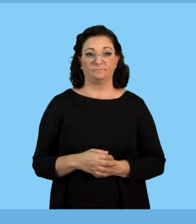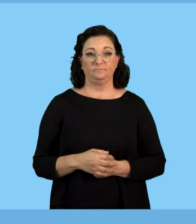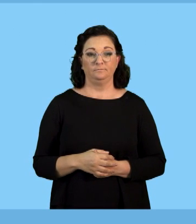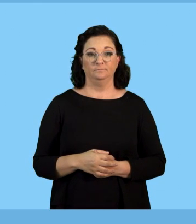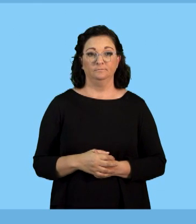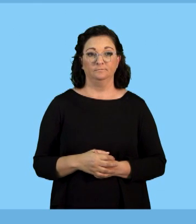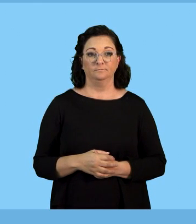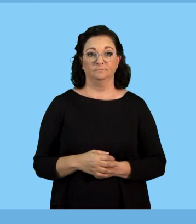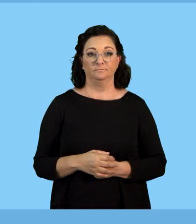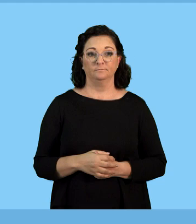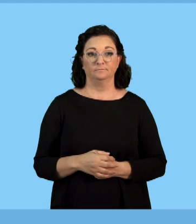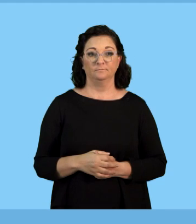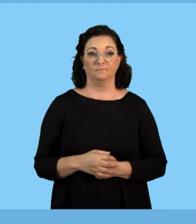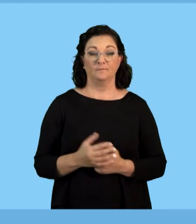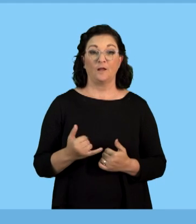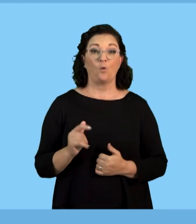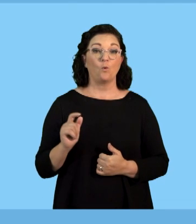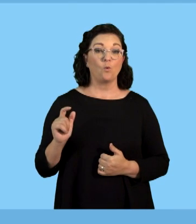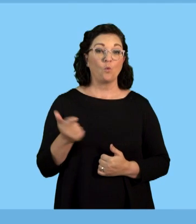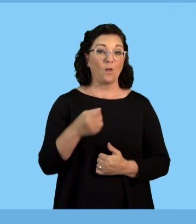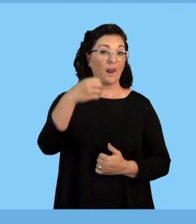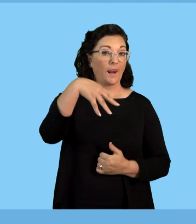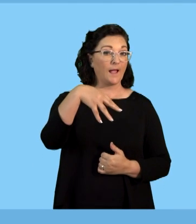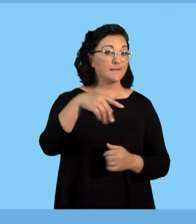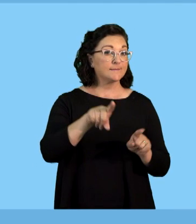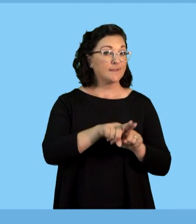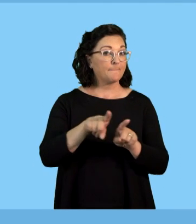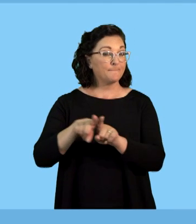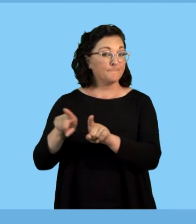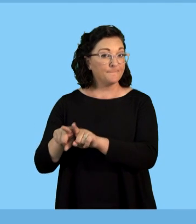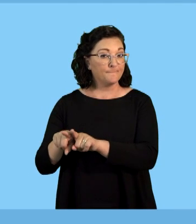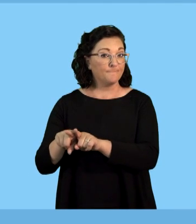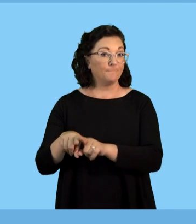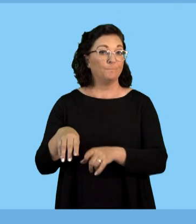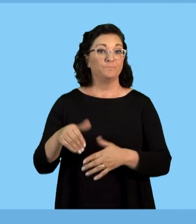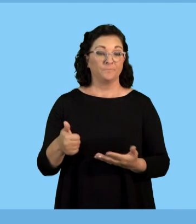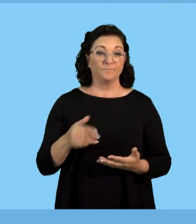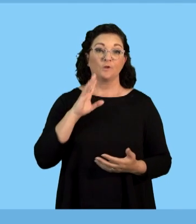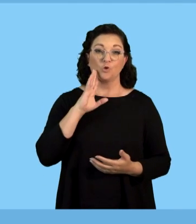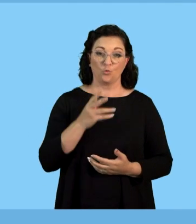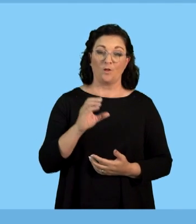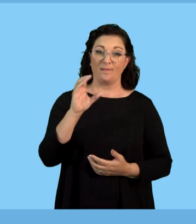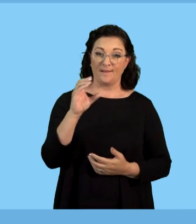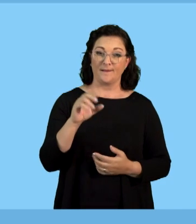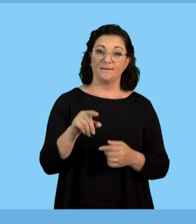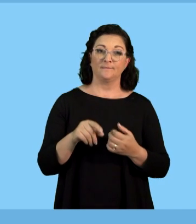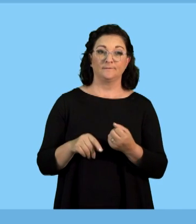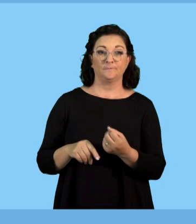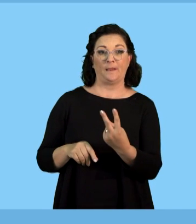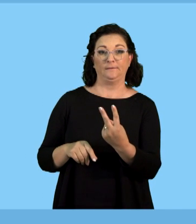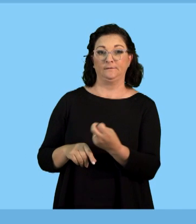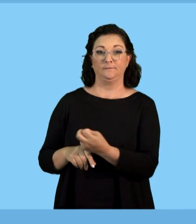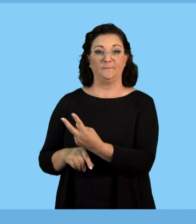That decreases the resistance. However, if all these light bulbs are identical, they will each receive the same amount of current.